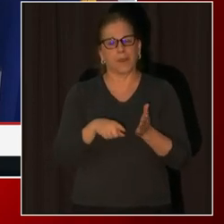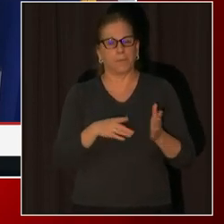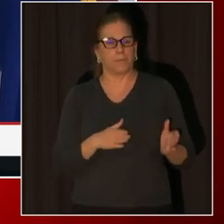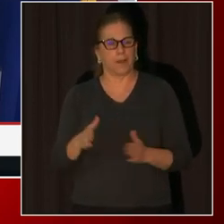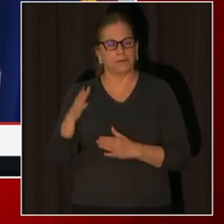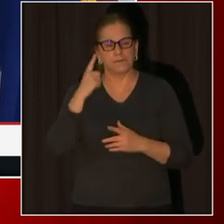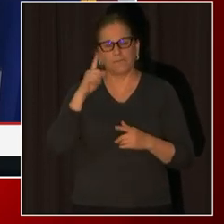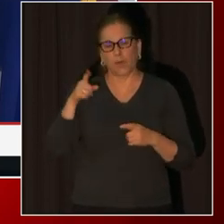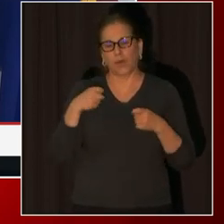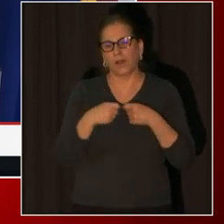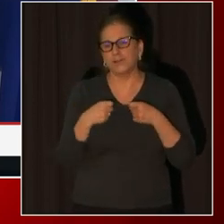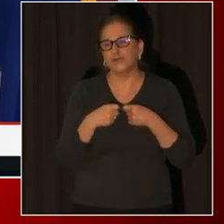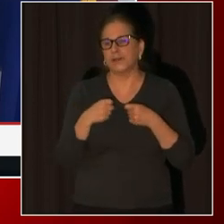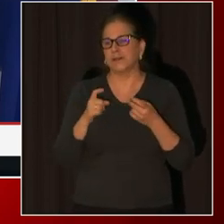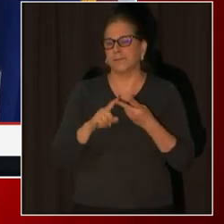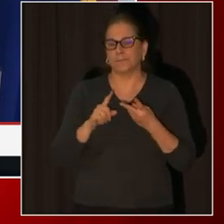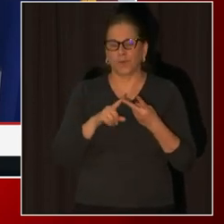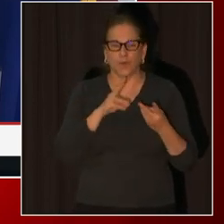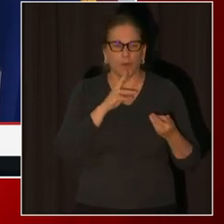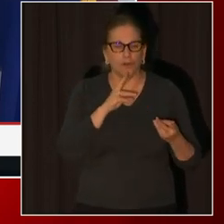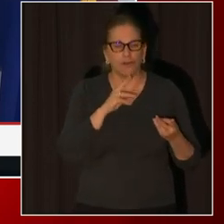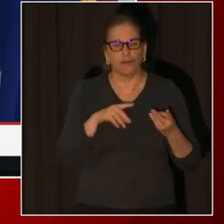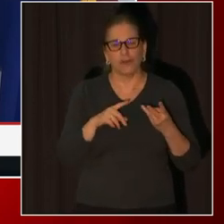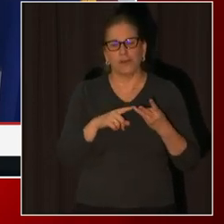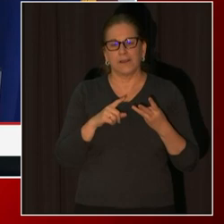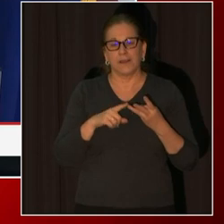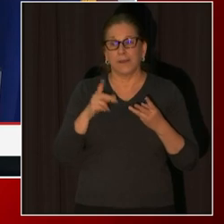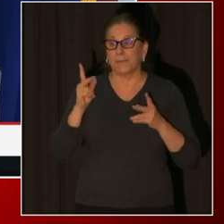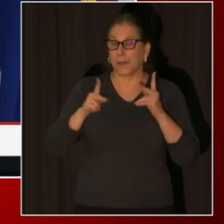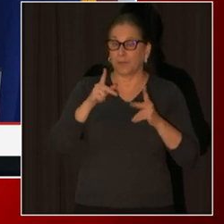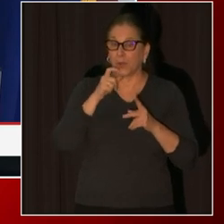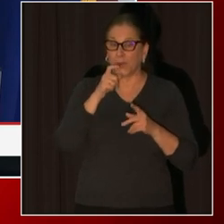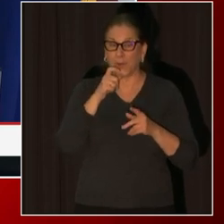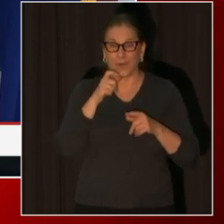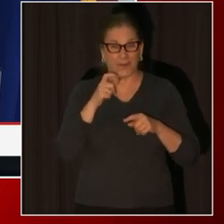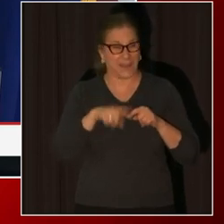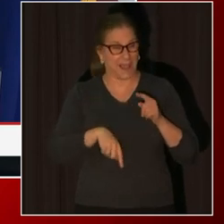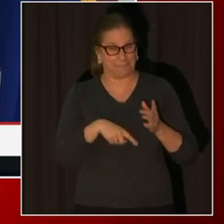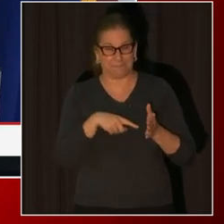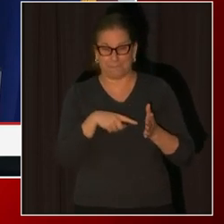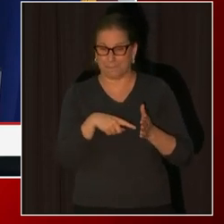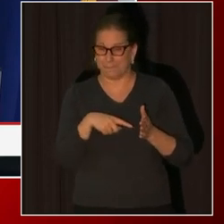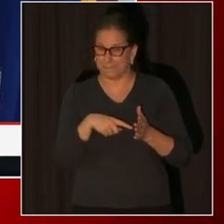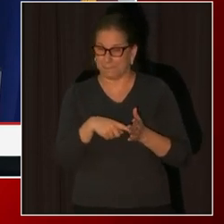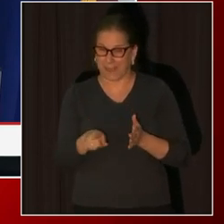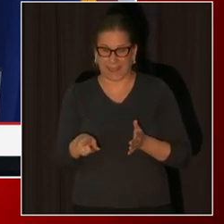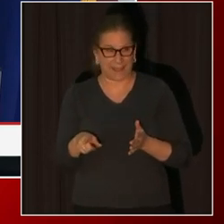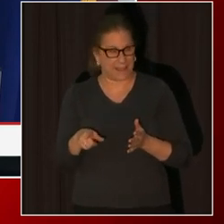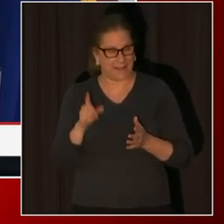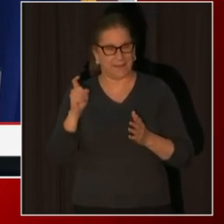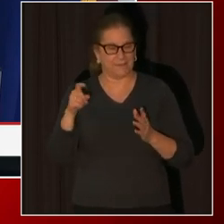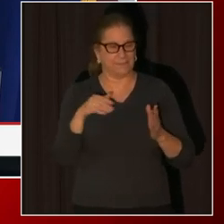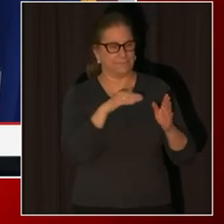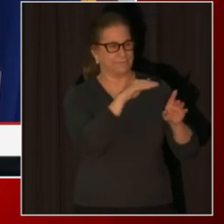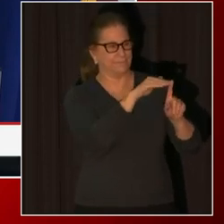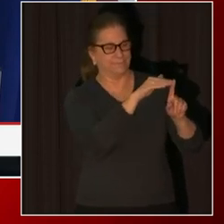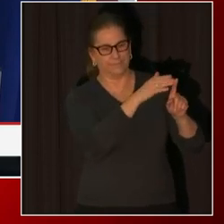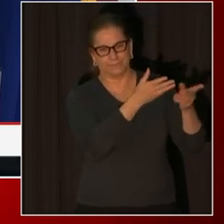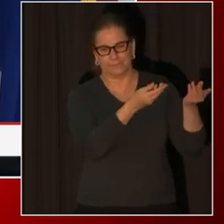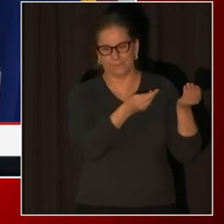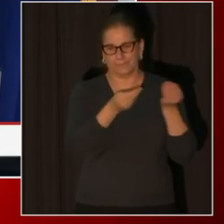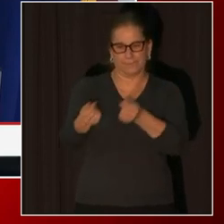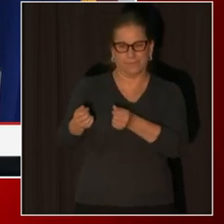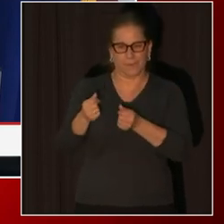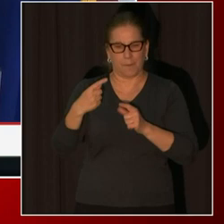around the emergency. Voluntary guardianship for minors, clarifications to public benefits, quorum requirements for the Rental